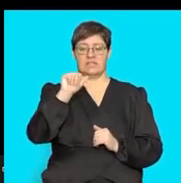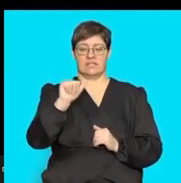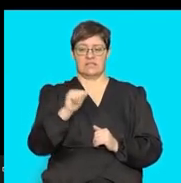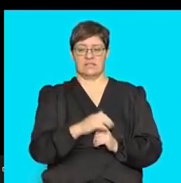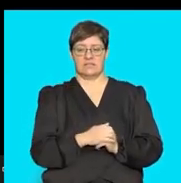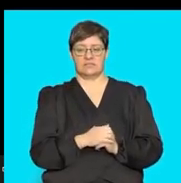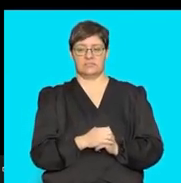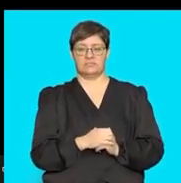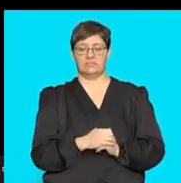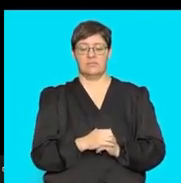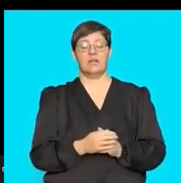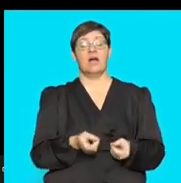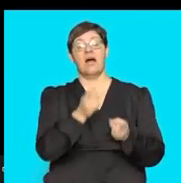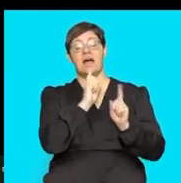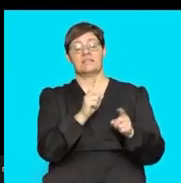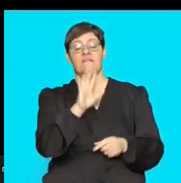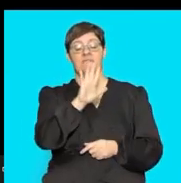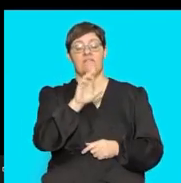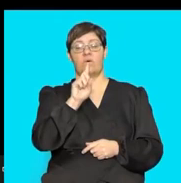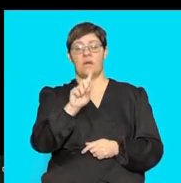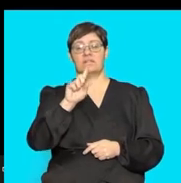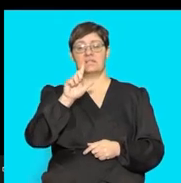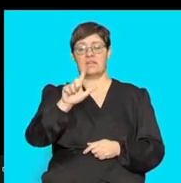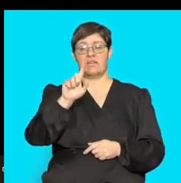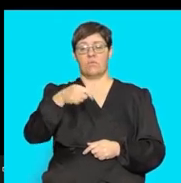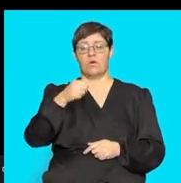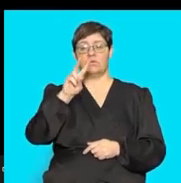36. And our answer is